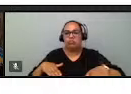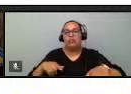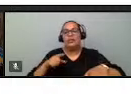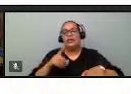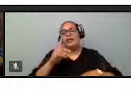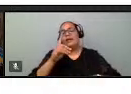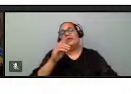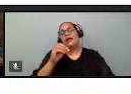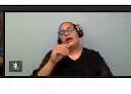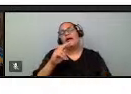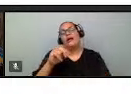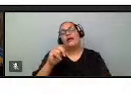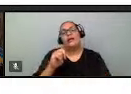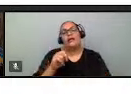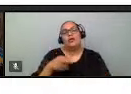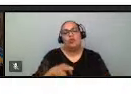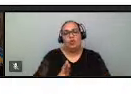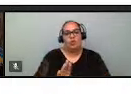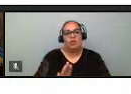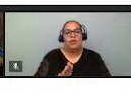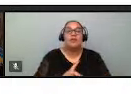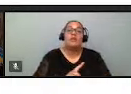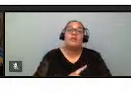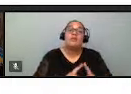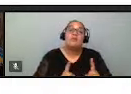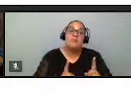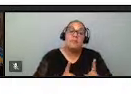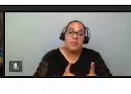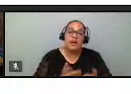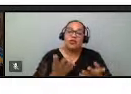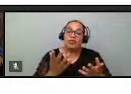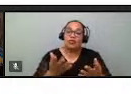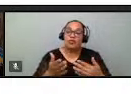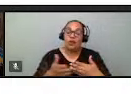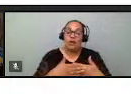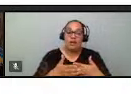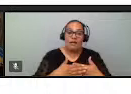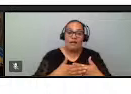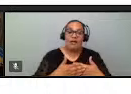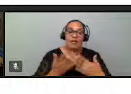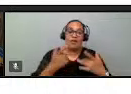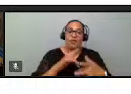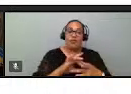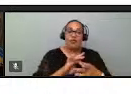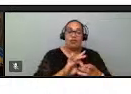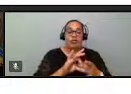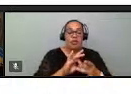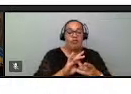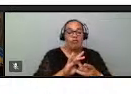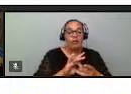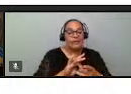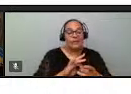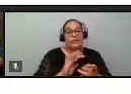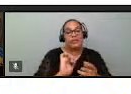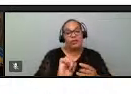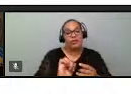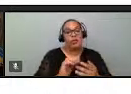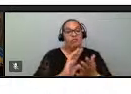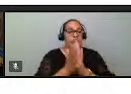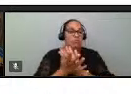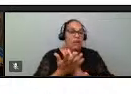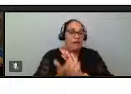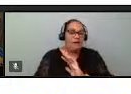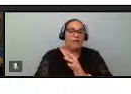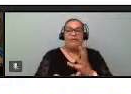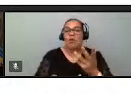Duncan Road and then as that gate coordination becomes disrupted